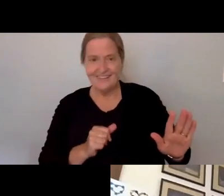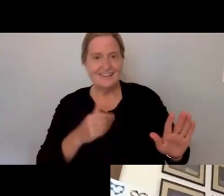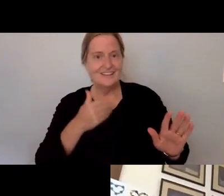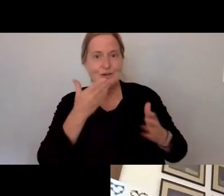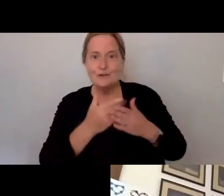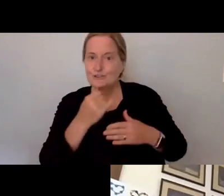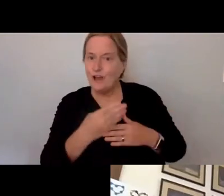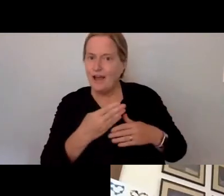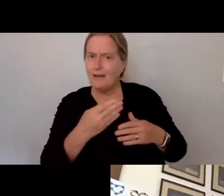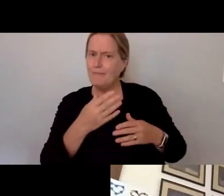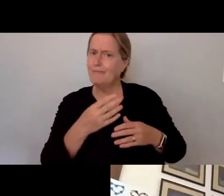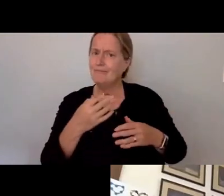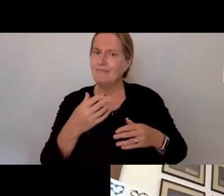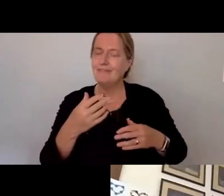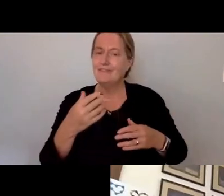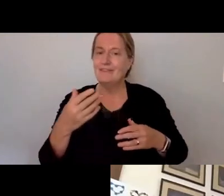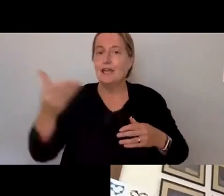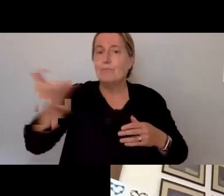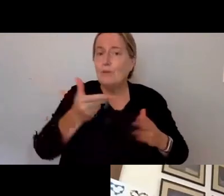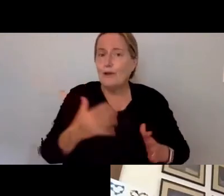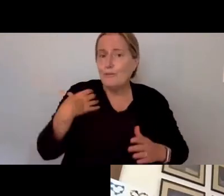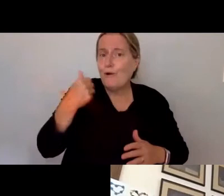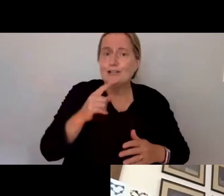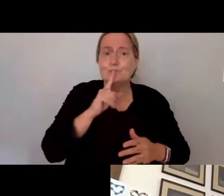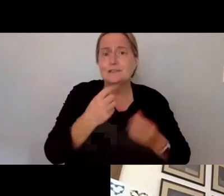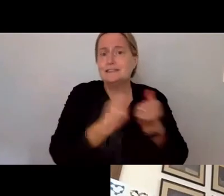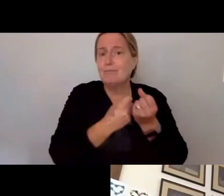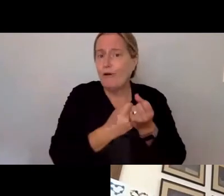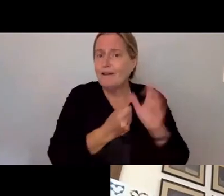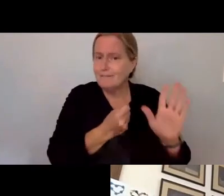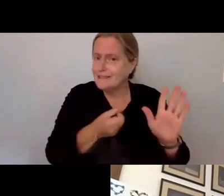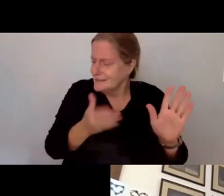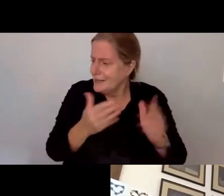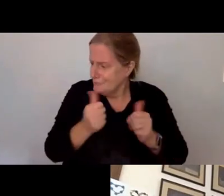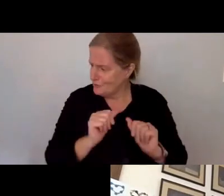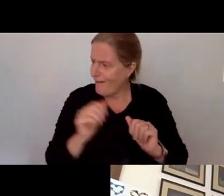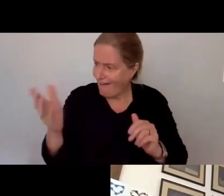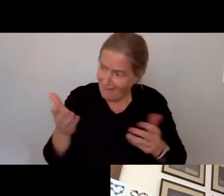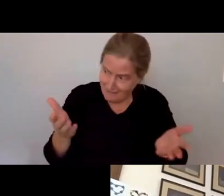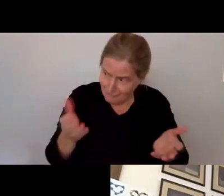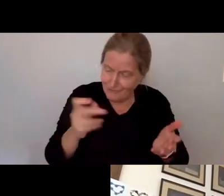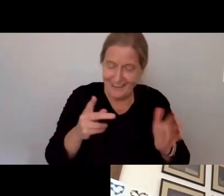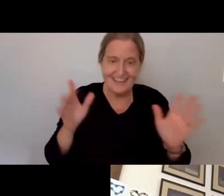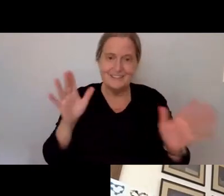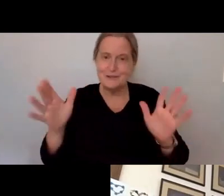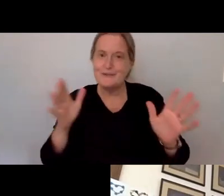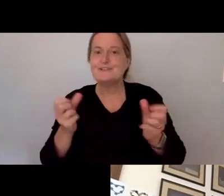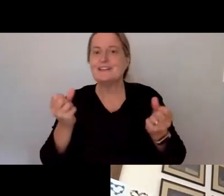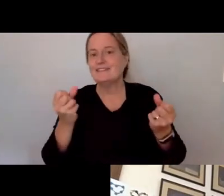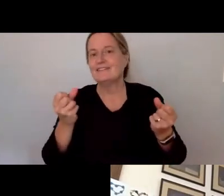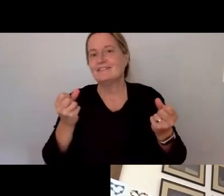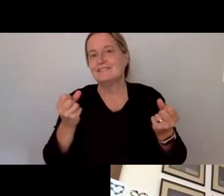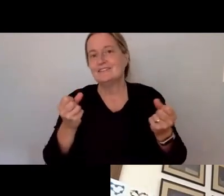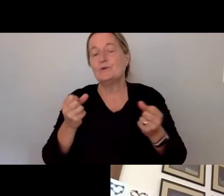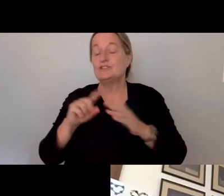and anyway, so there's some really amazing employers out there. So as of August 1st, the default setting is you're not going to